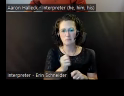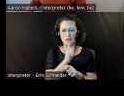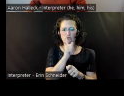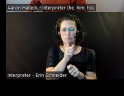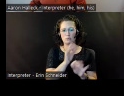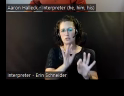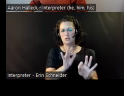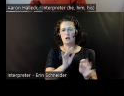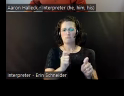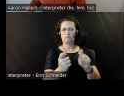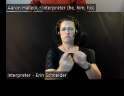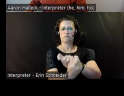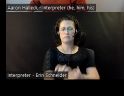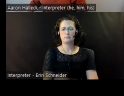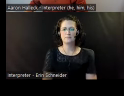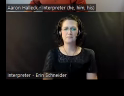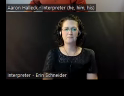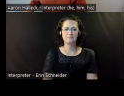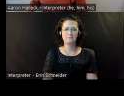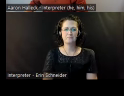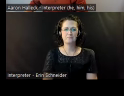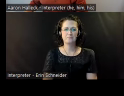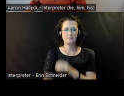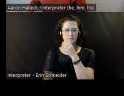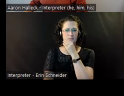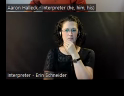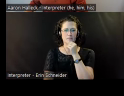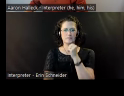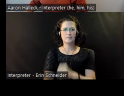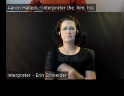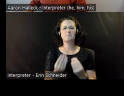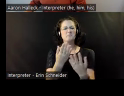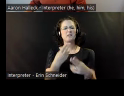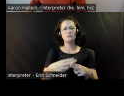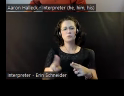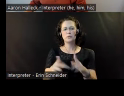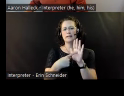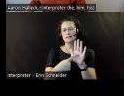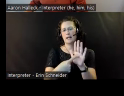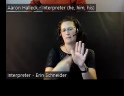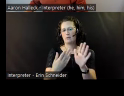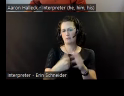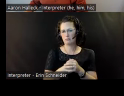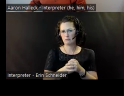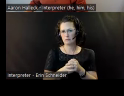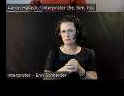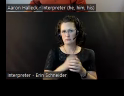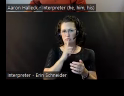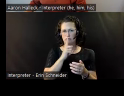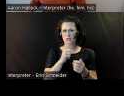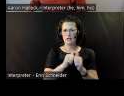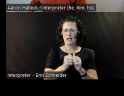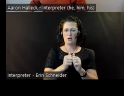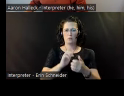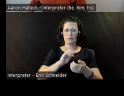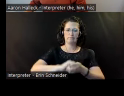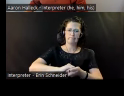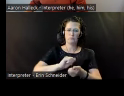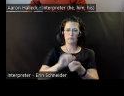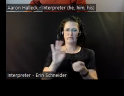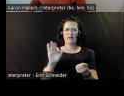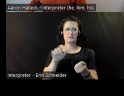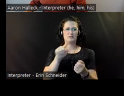Jeff. So what I'm going to do is give you a quick example of really working with faculty. So this is one of the